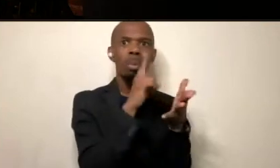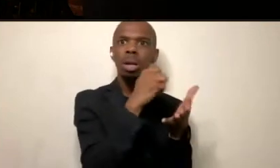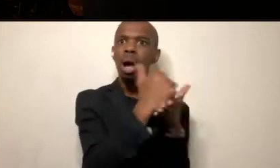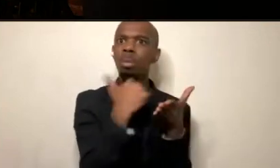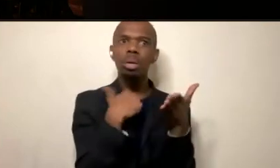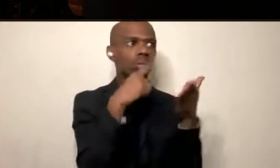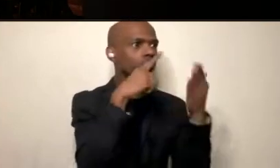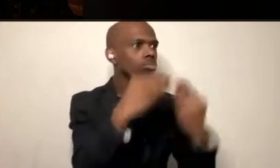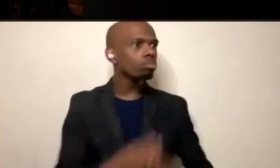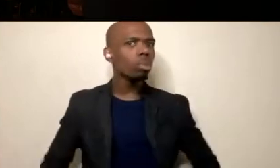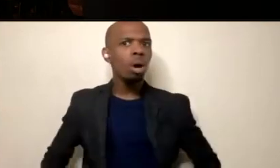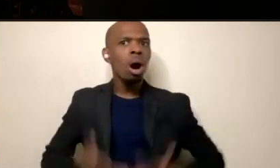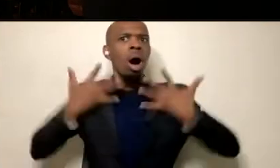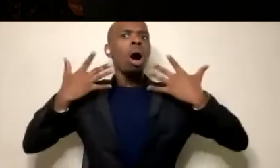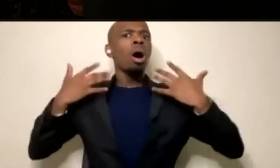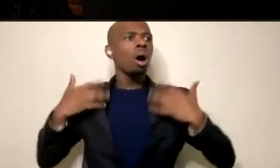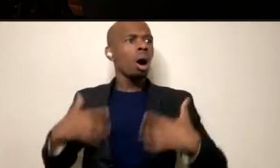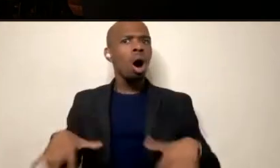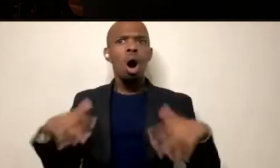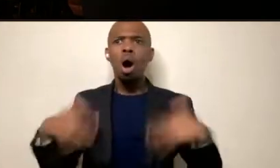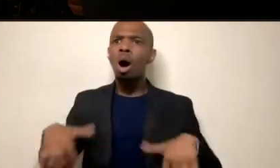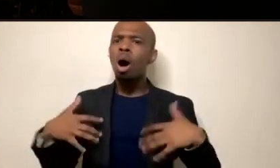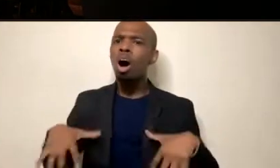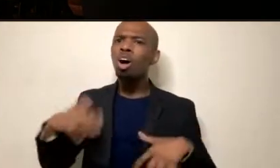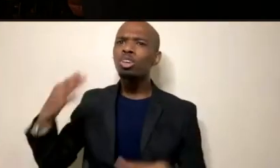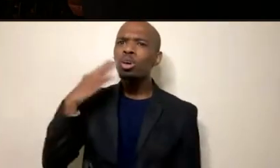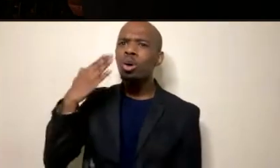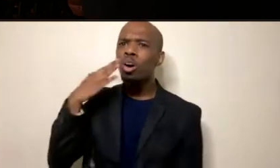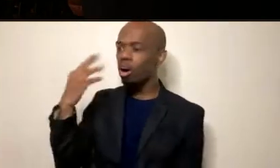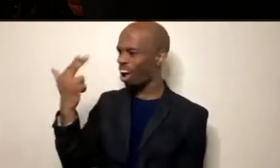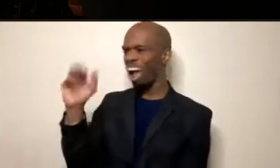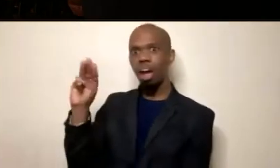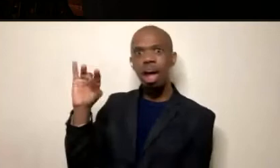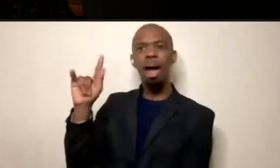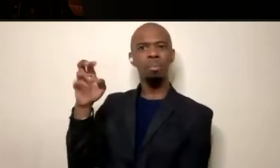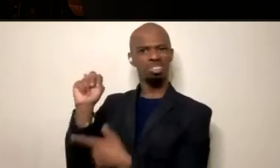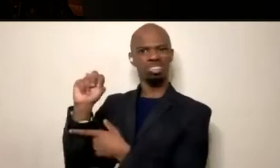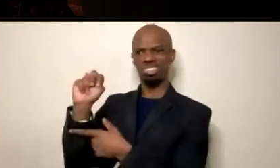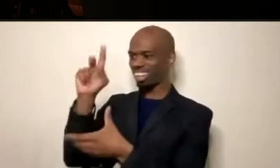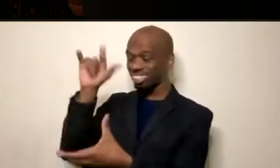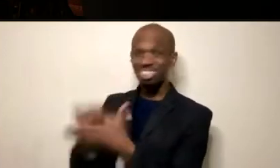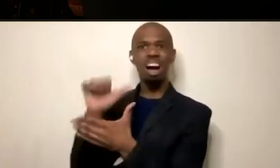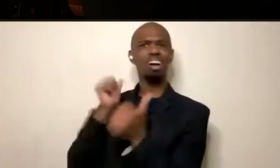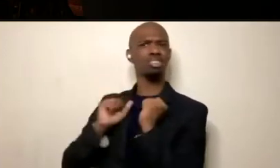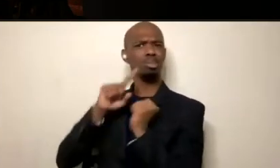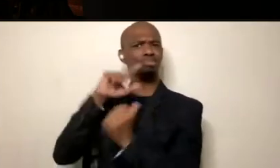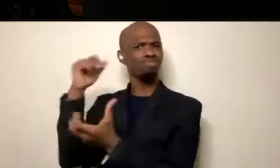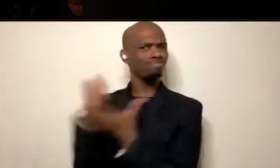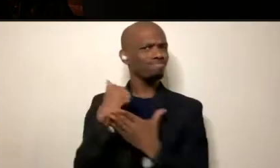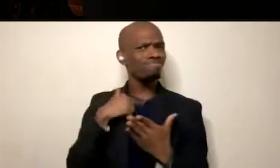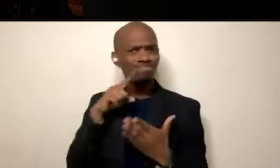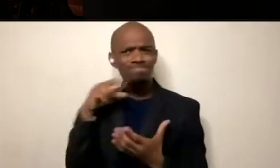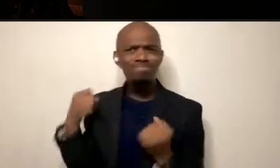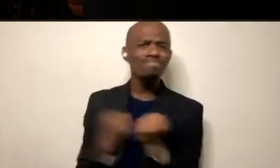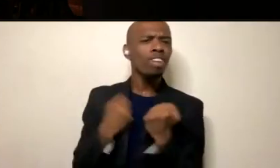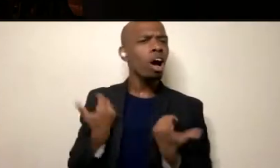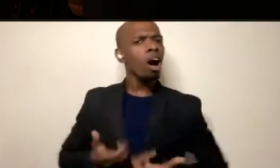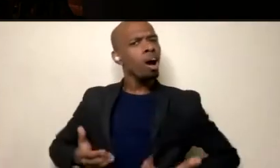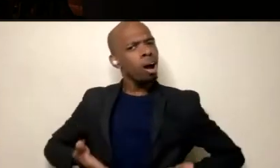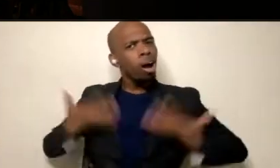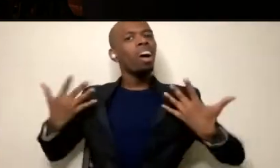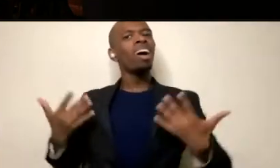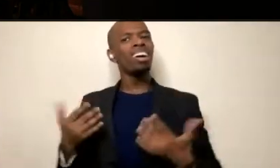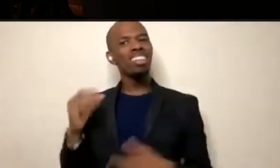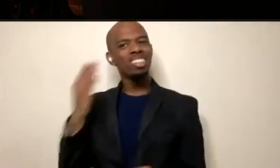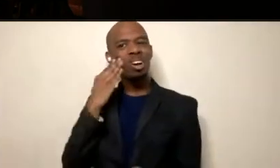art. But it was Hamilton that shows up, and all of a sudden, I get this package because I gave KQED, my